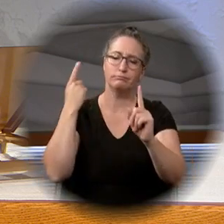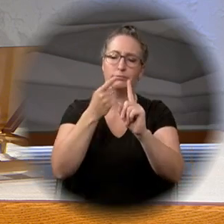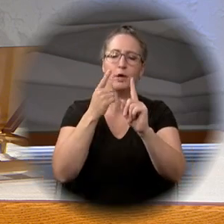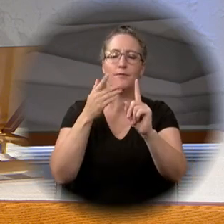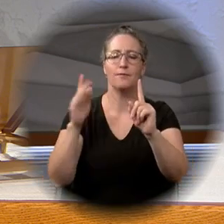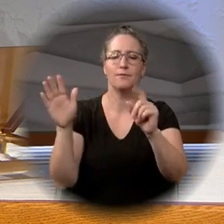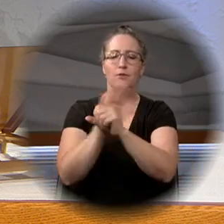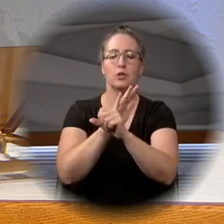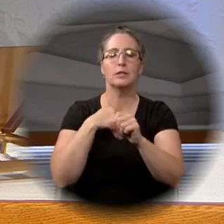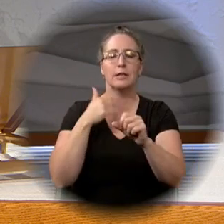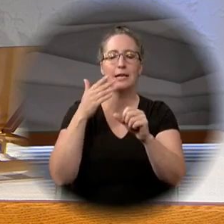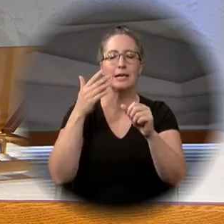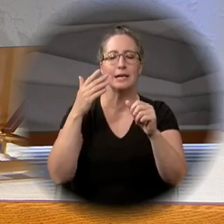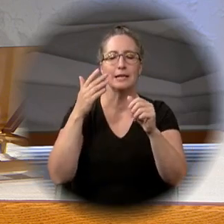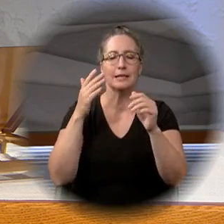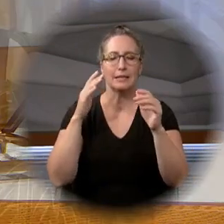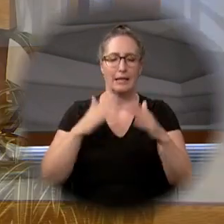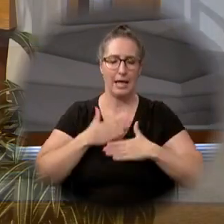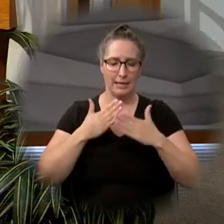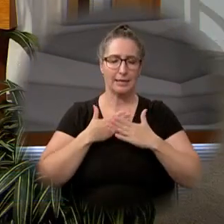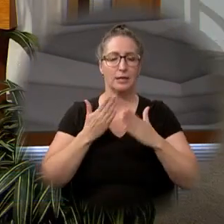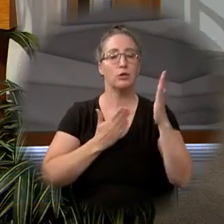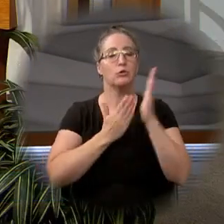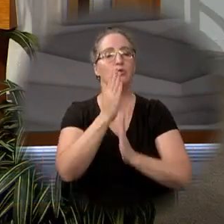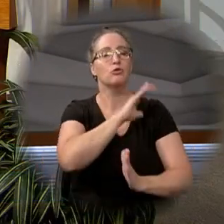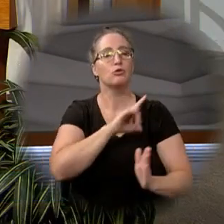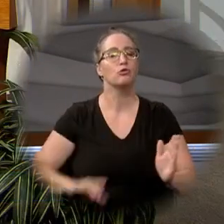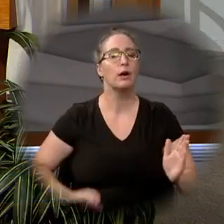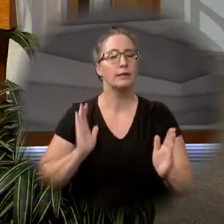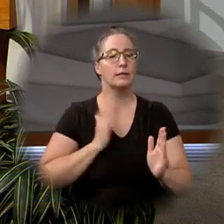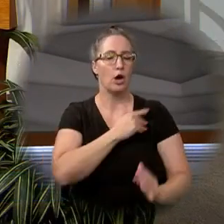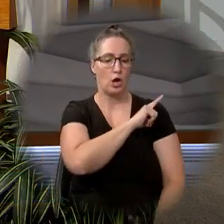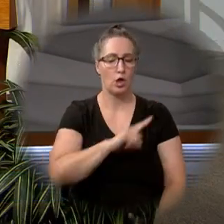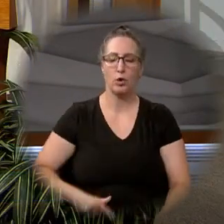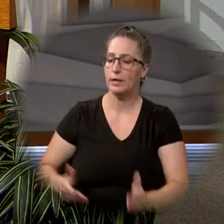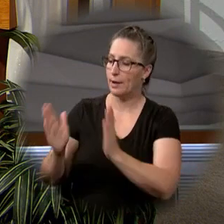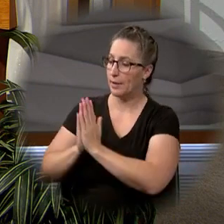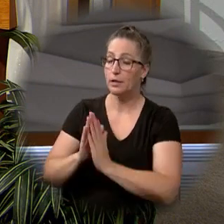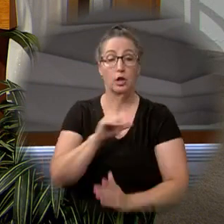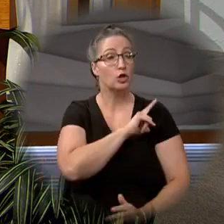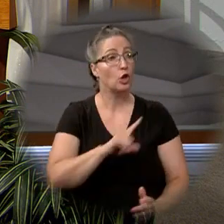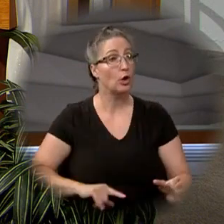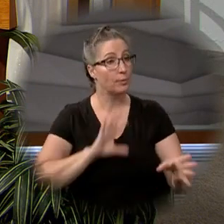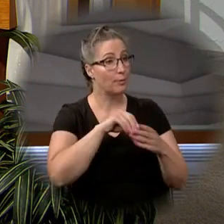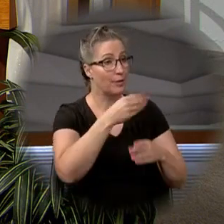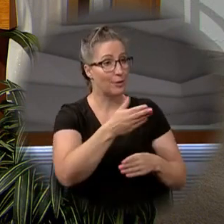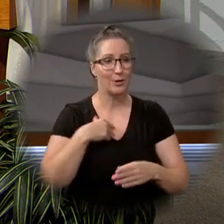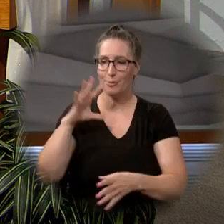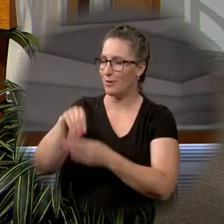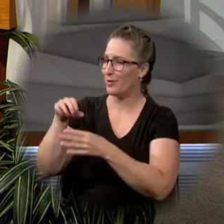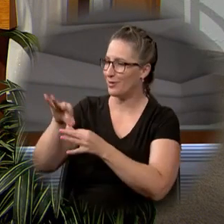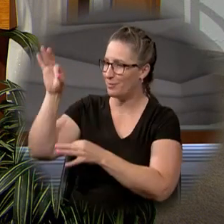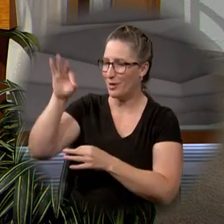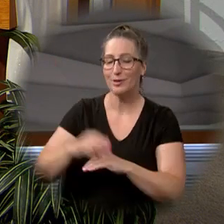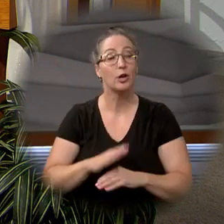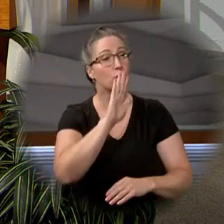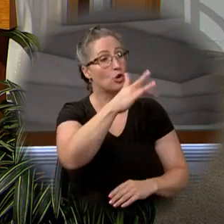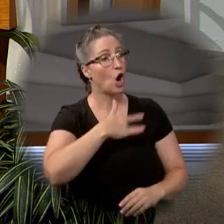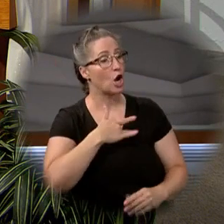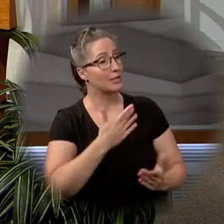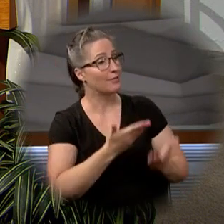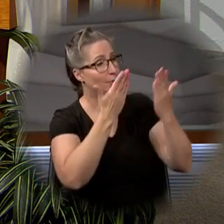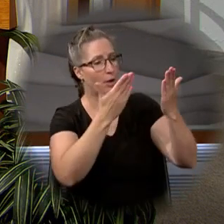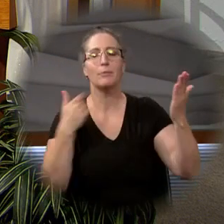gladness. Amen. Through Christ our Lord. Amen. The Lord be with you. And with your spirit. Lift up